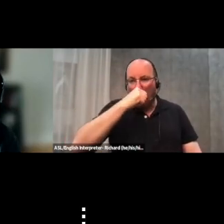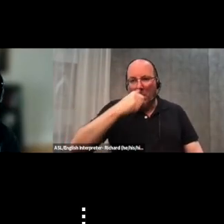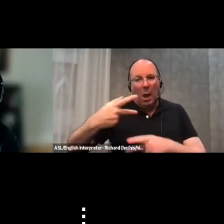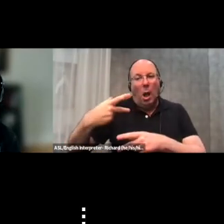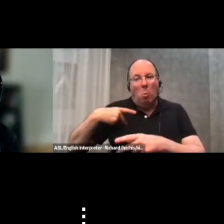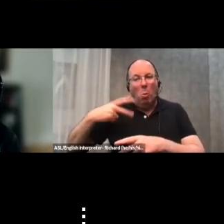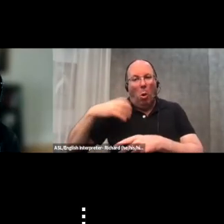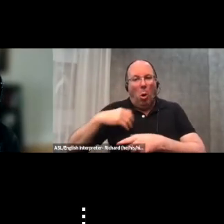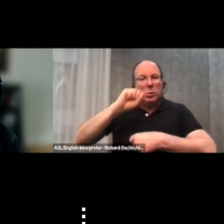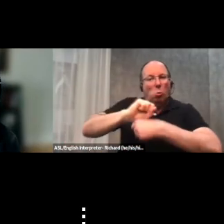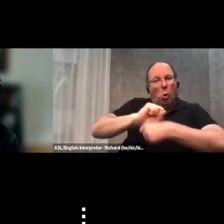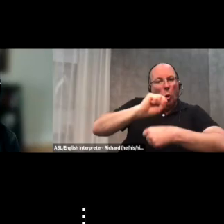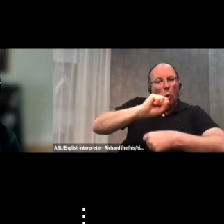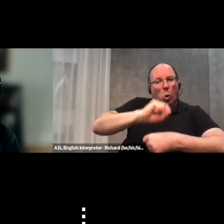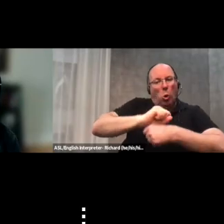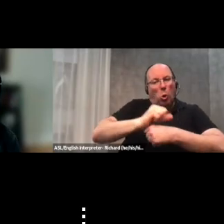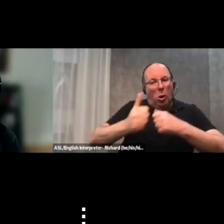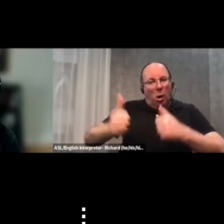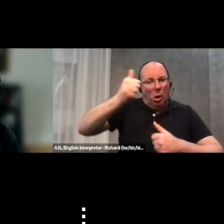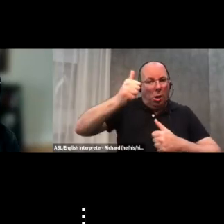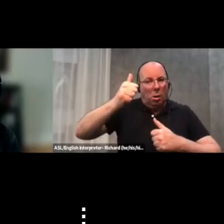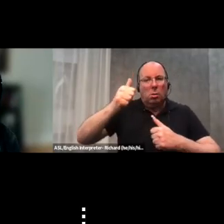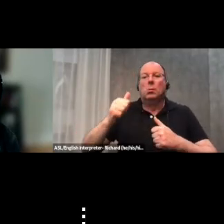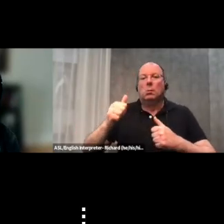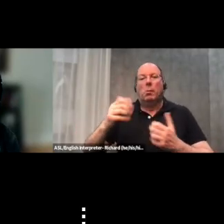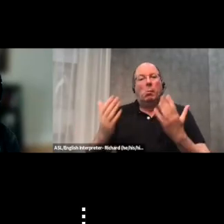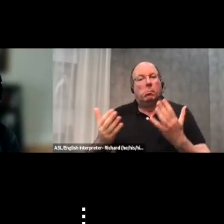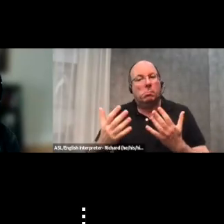supervisee, that might be an ethical issue.